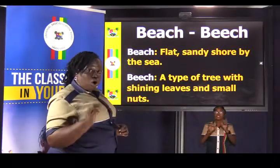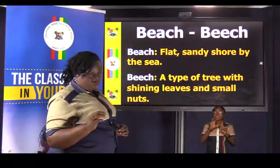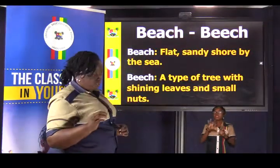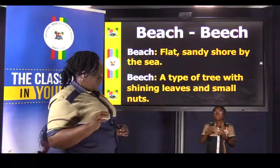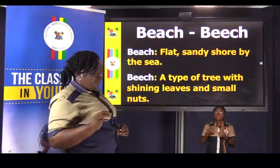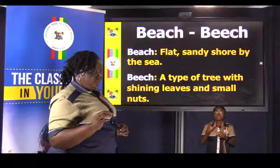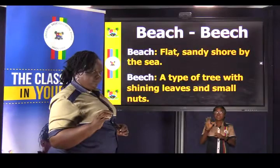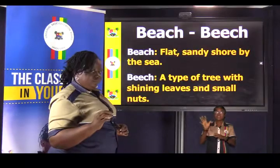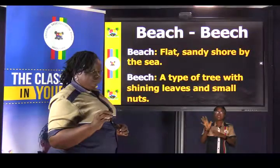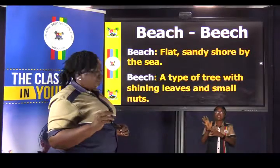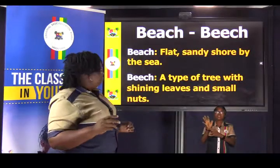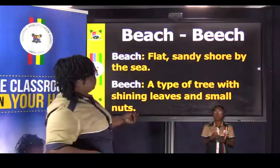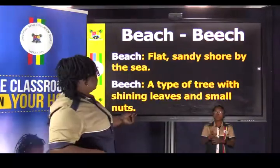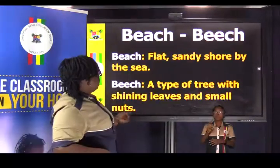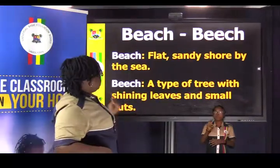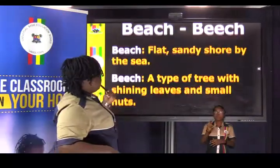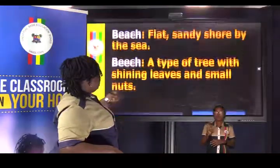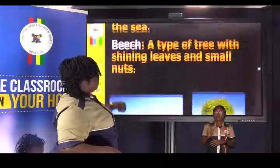small nuts.